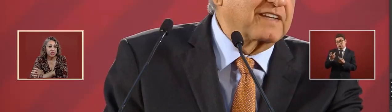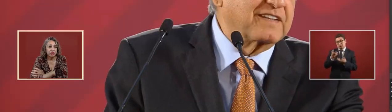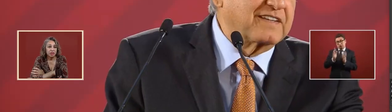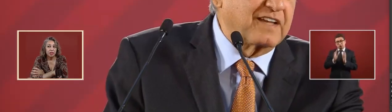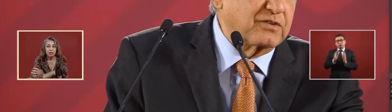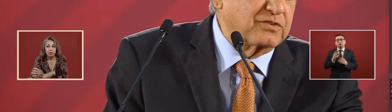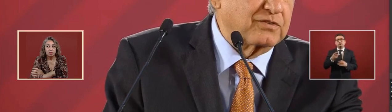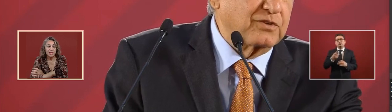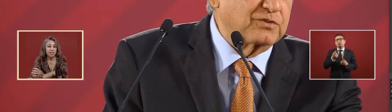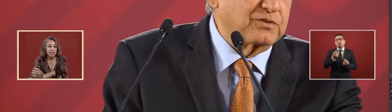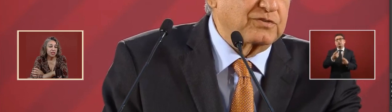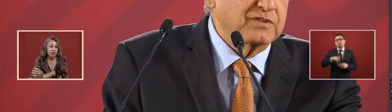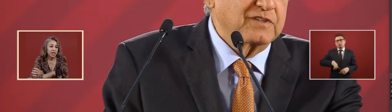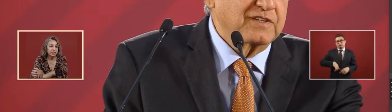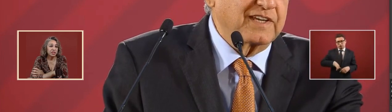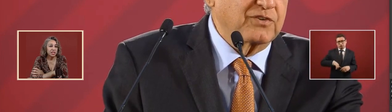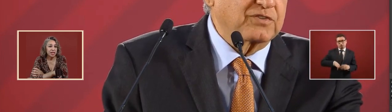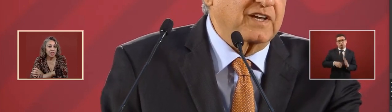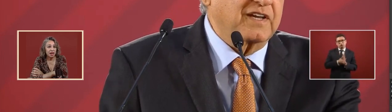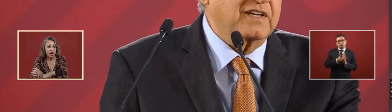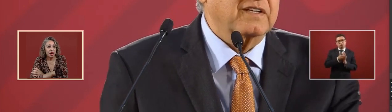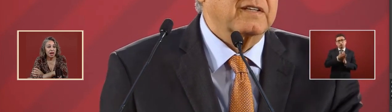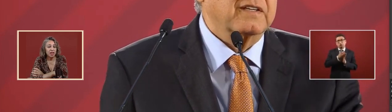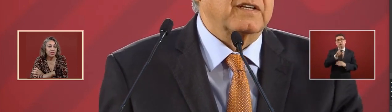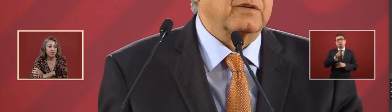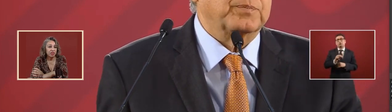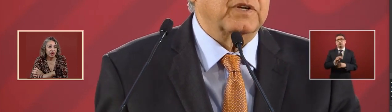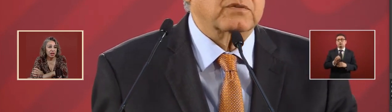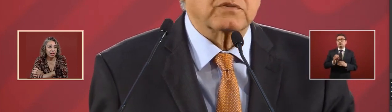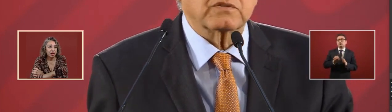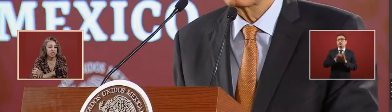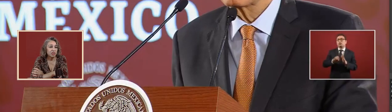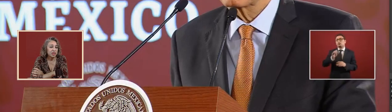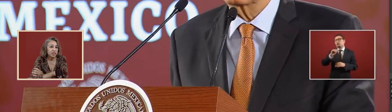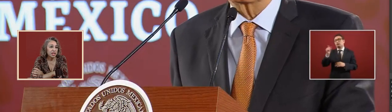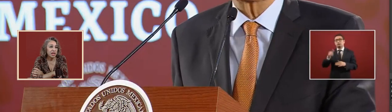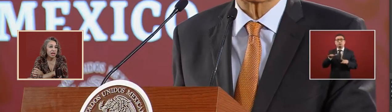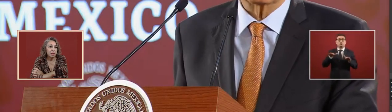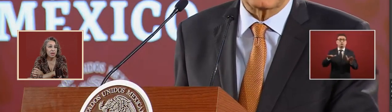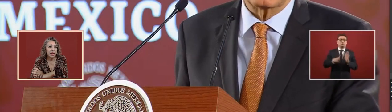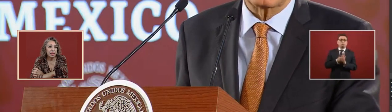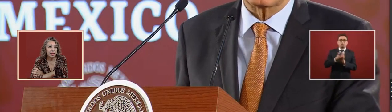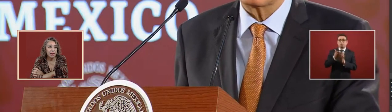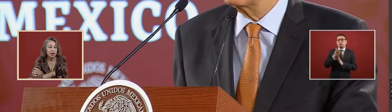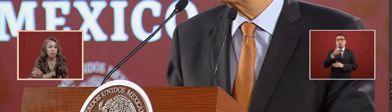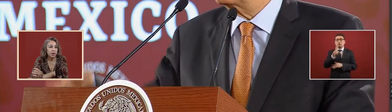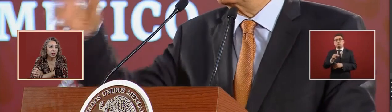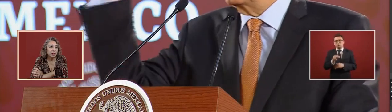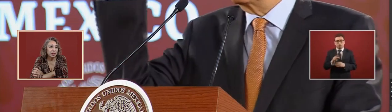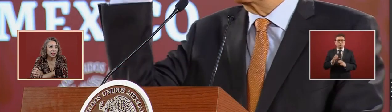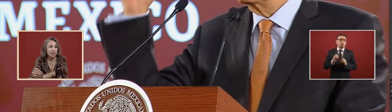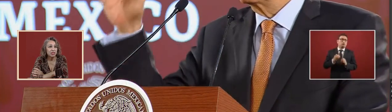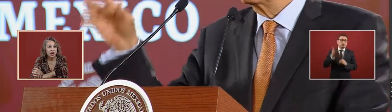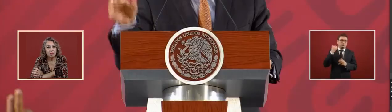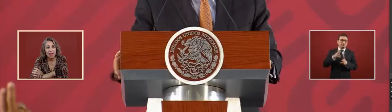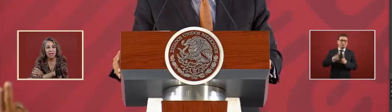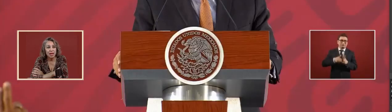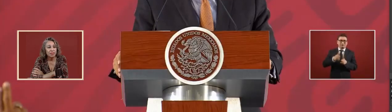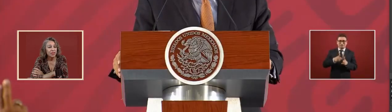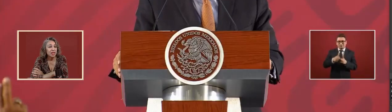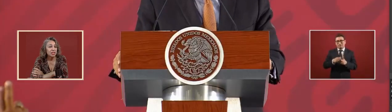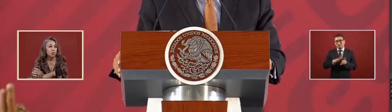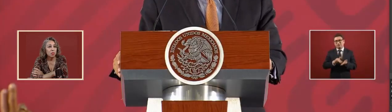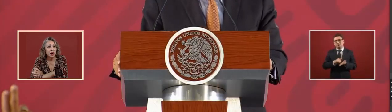for sure. But since they're interested, others are also interested in not making the airport and the train